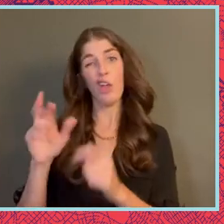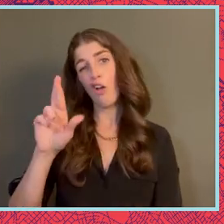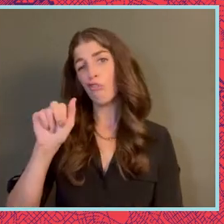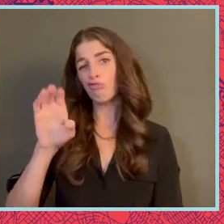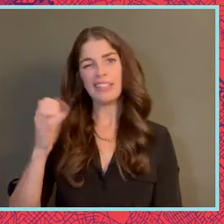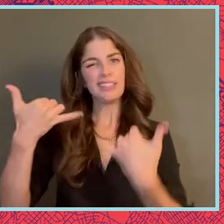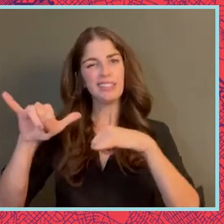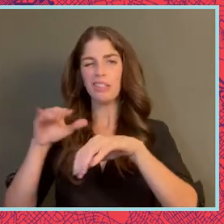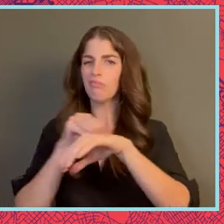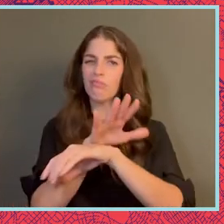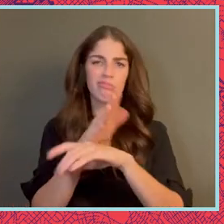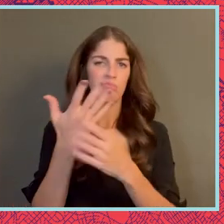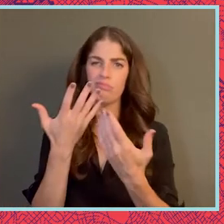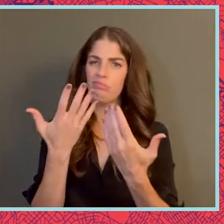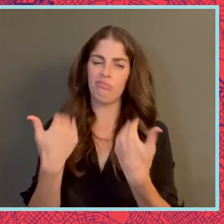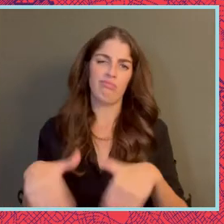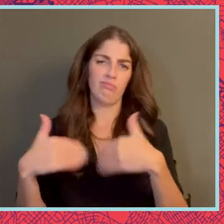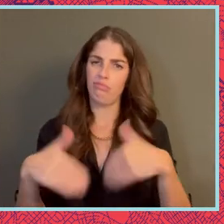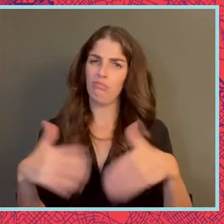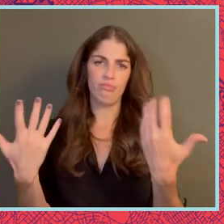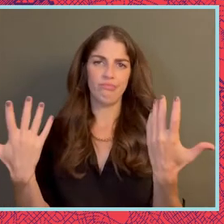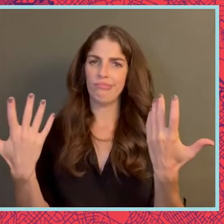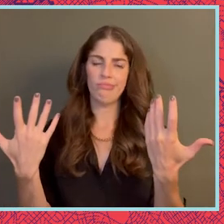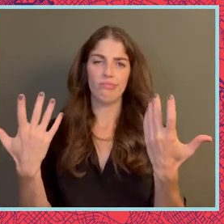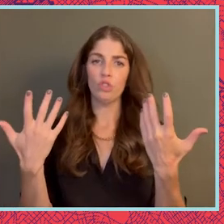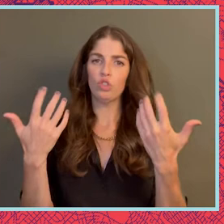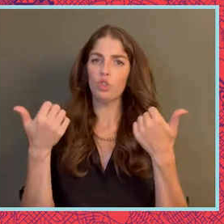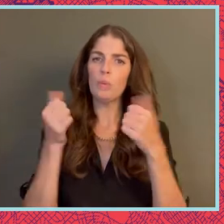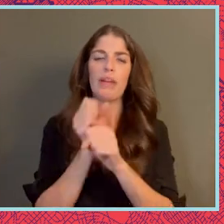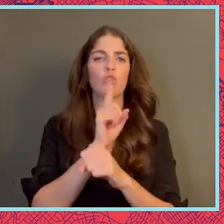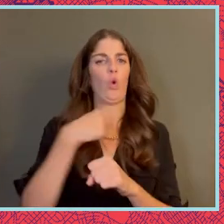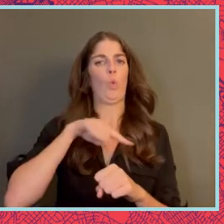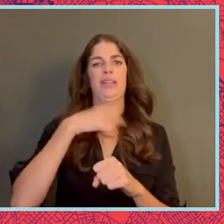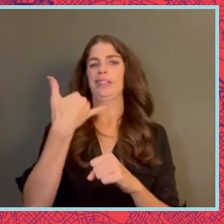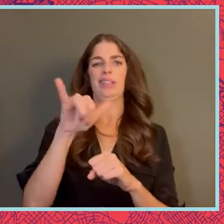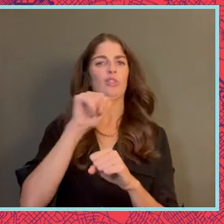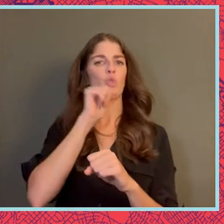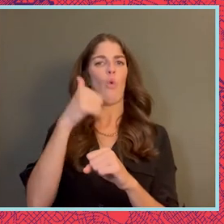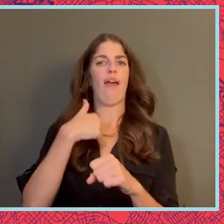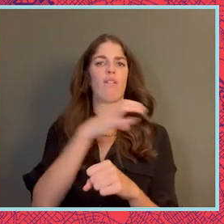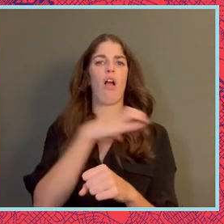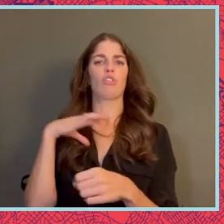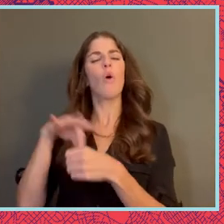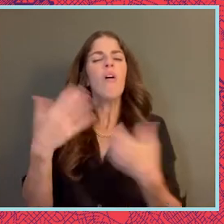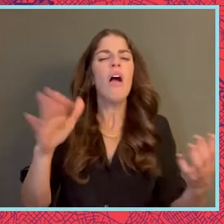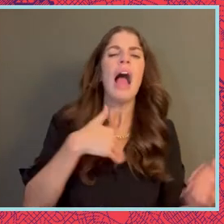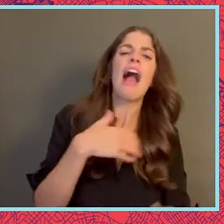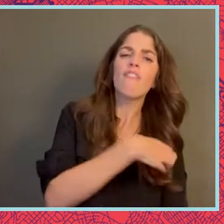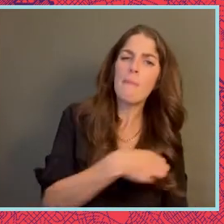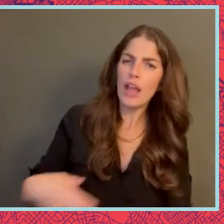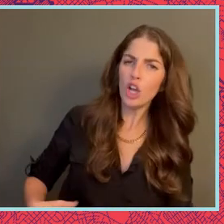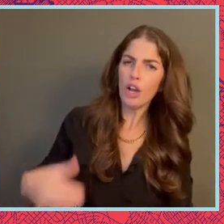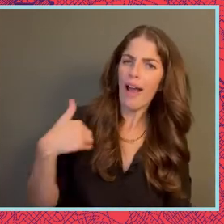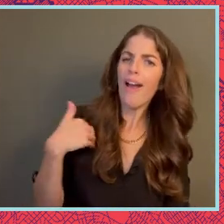plays a critical role in the effort to make sure that we don't have a vote in Congress, because, of course, we already have a mayor and a